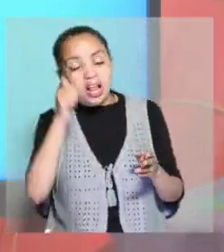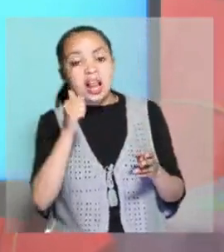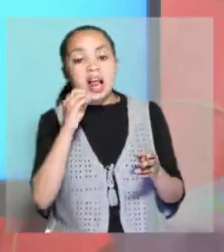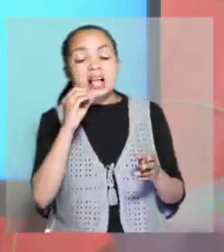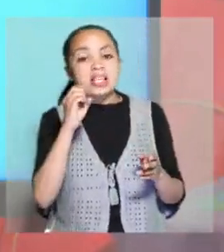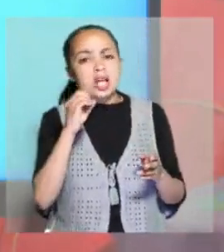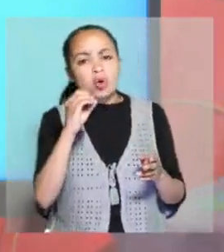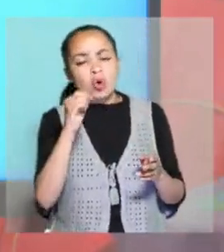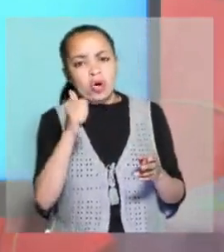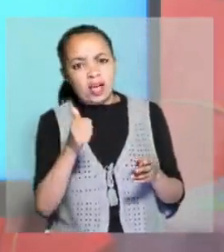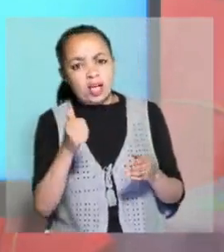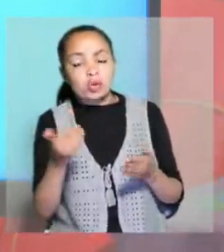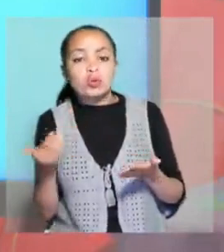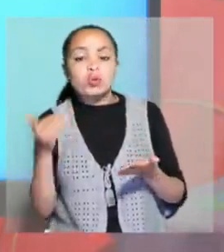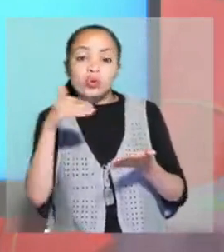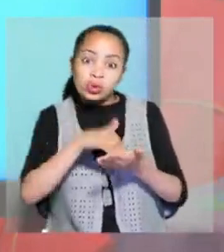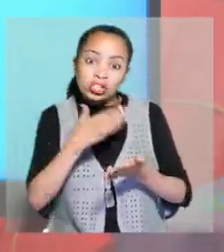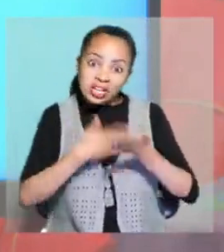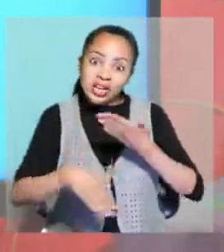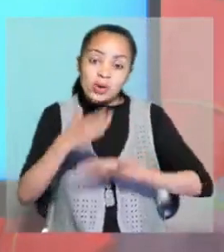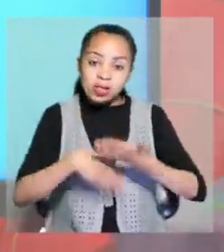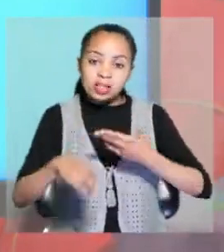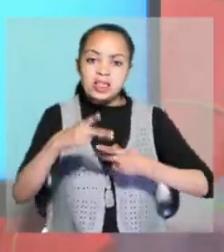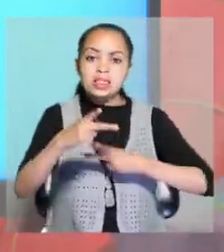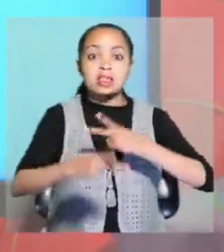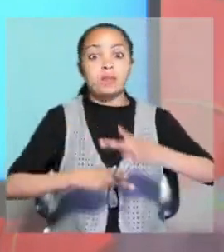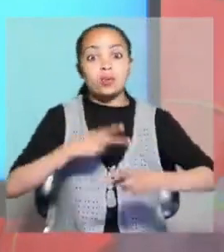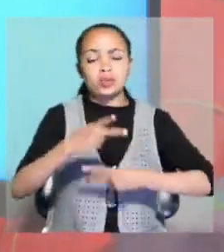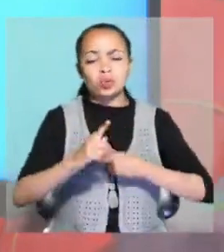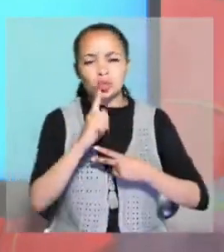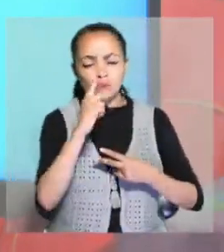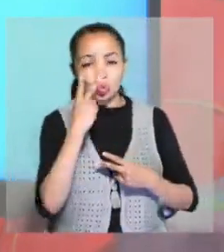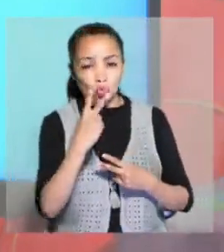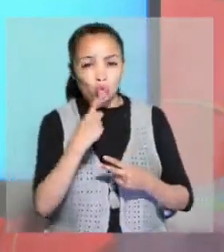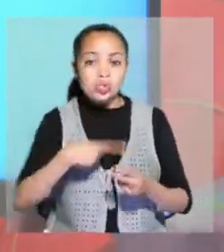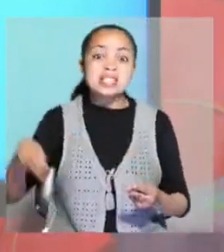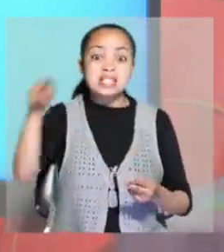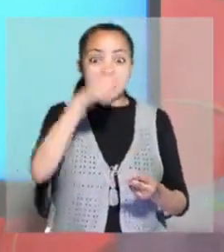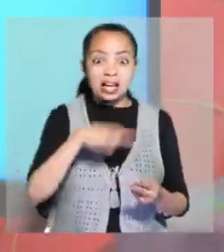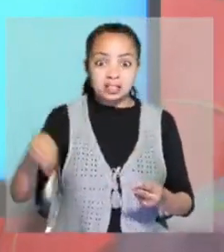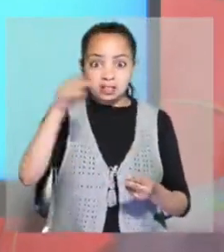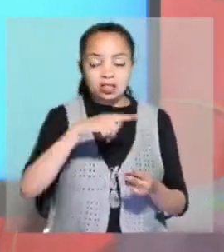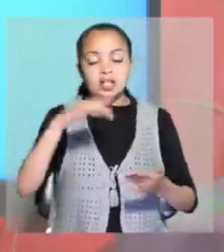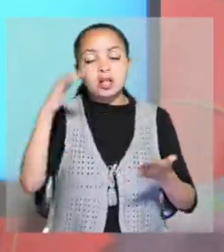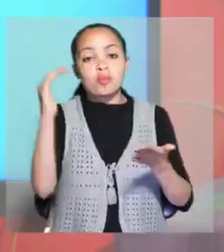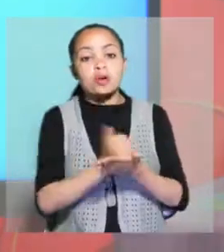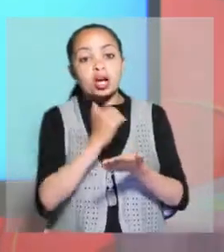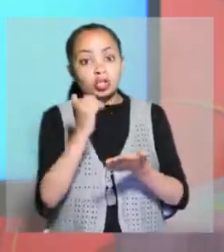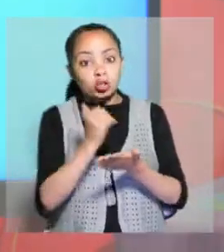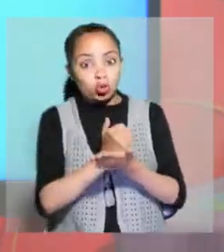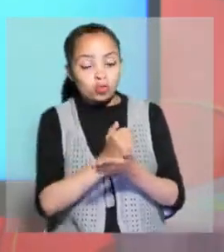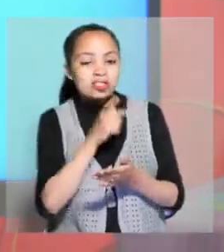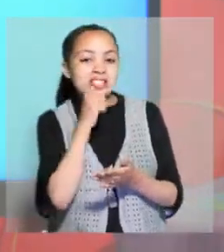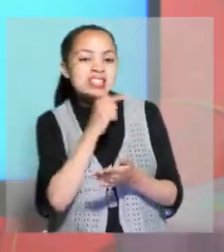acetyl-CoA to regenerate the process again. Within 2 cycles, there is a production of these two products